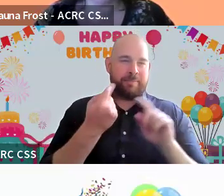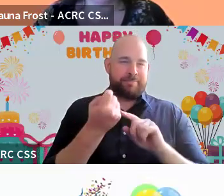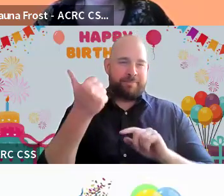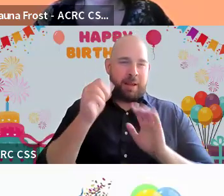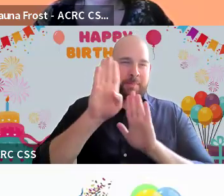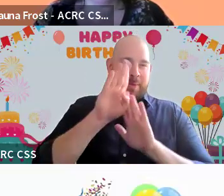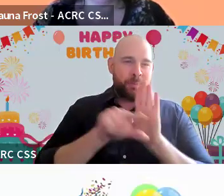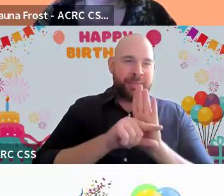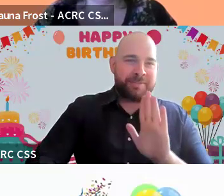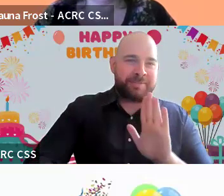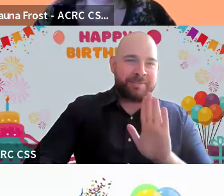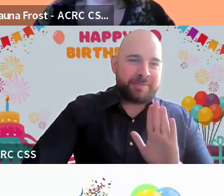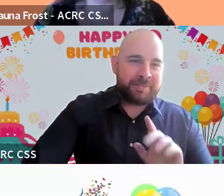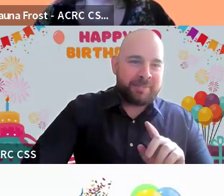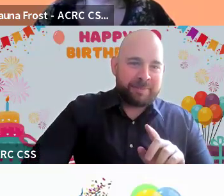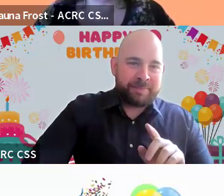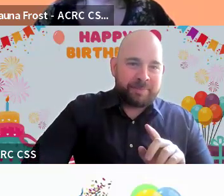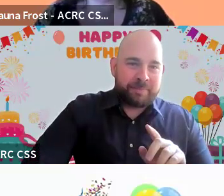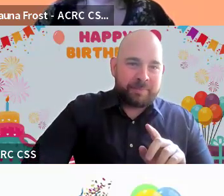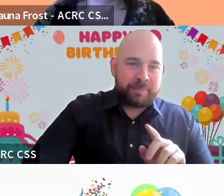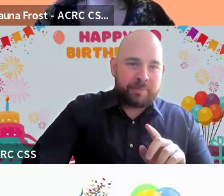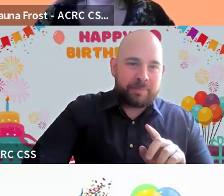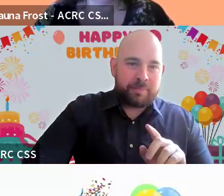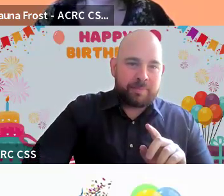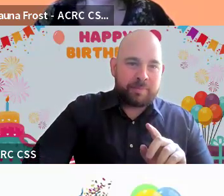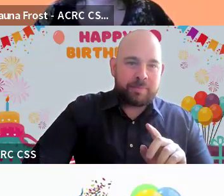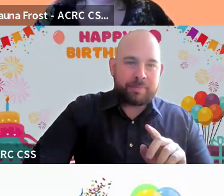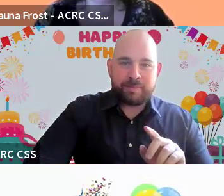Awesome. Okay. Let me go ahead and remove my background.